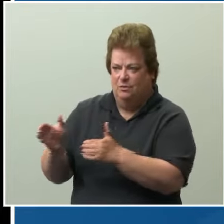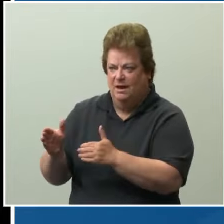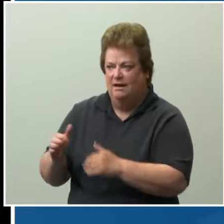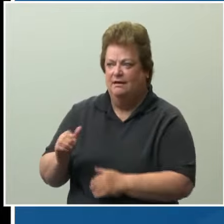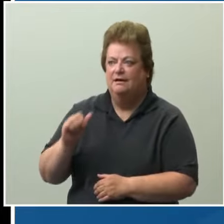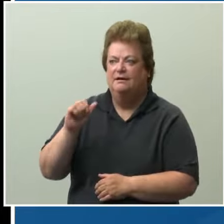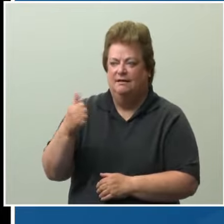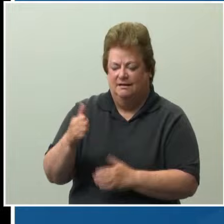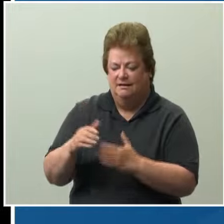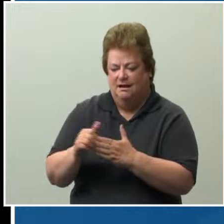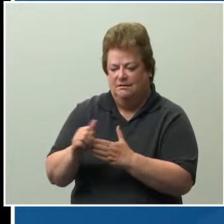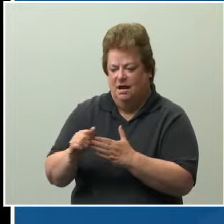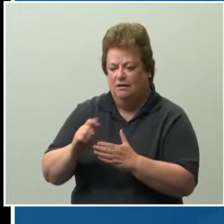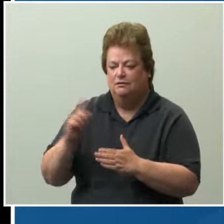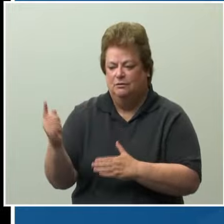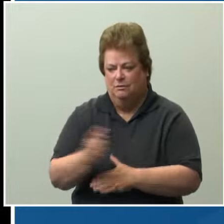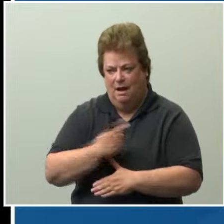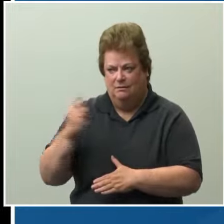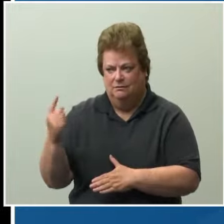$10 round trip.